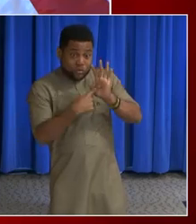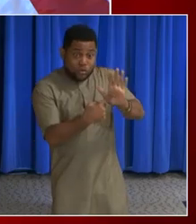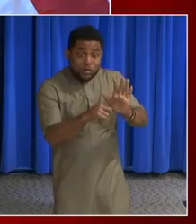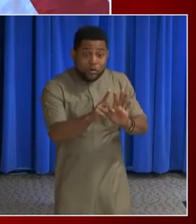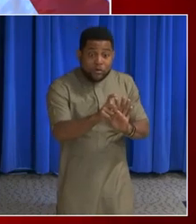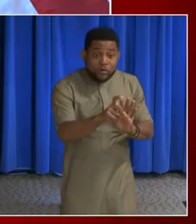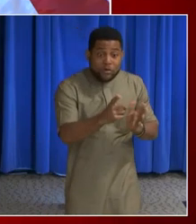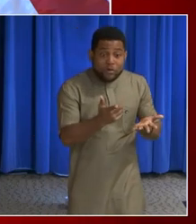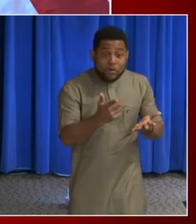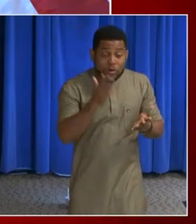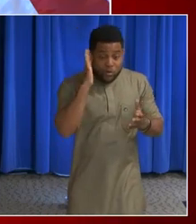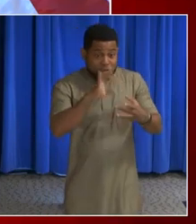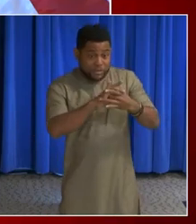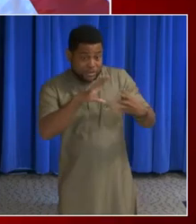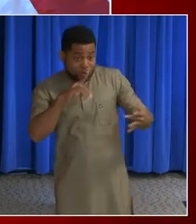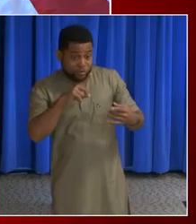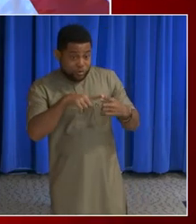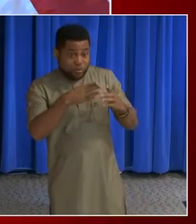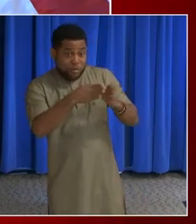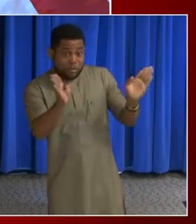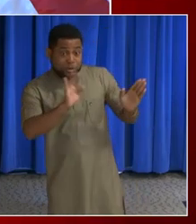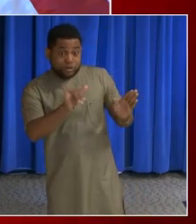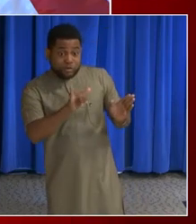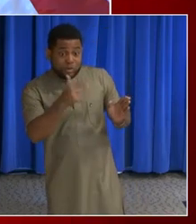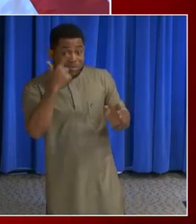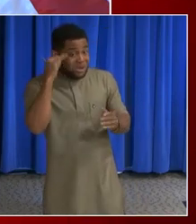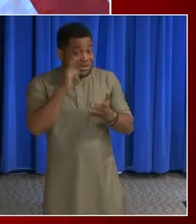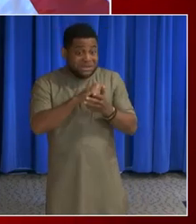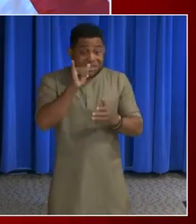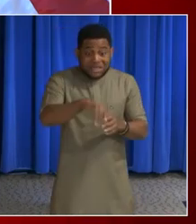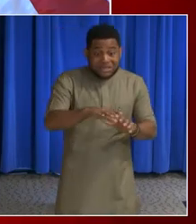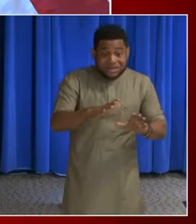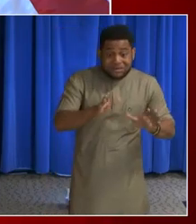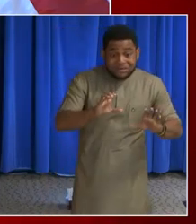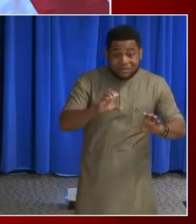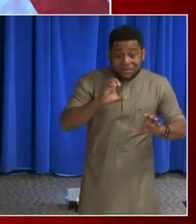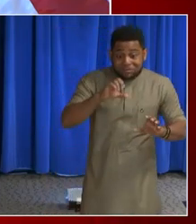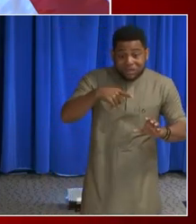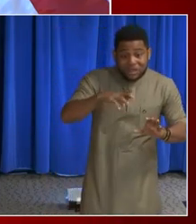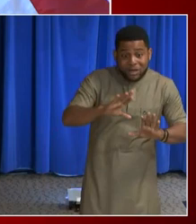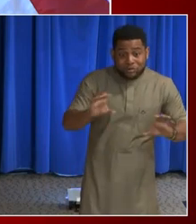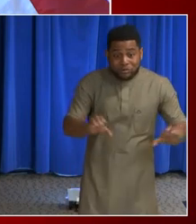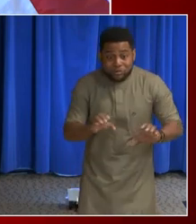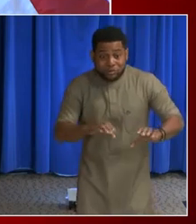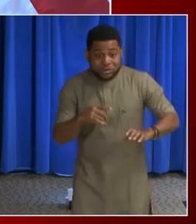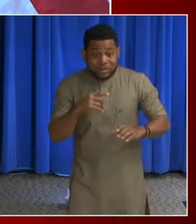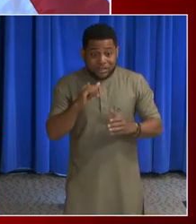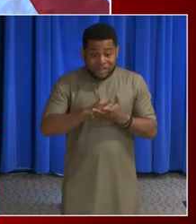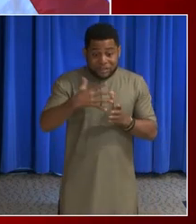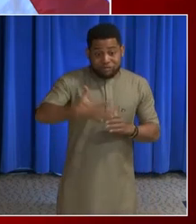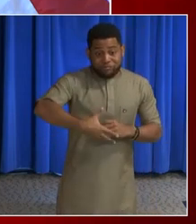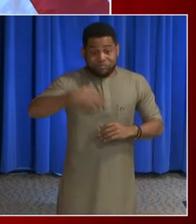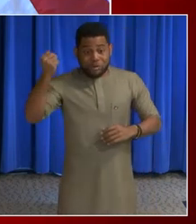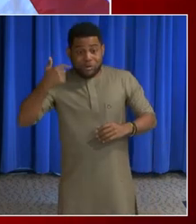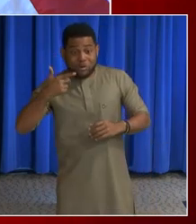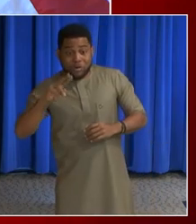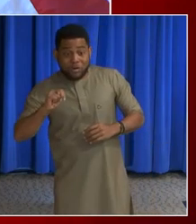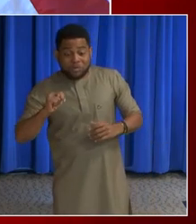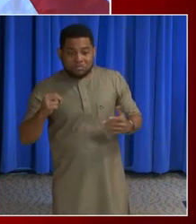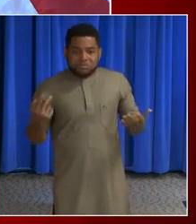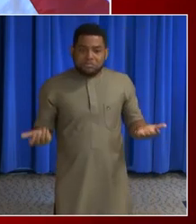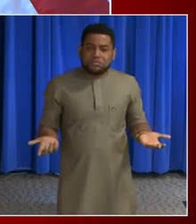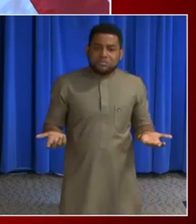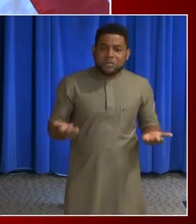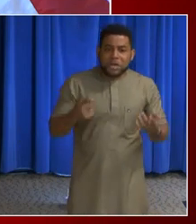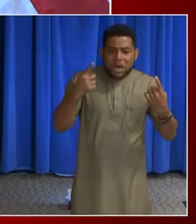released to the public? Because in that one, is no gun, unless y'all remove the gun from the scene. And so I got that video with no gun. So I want to